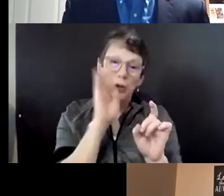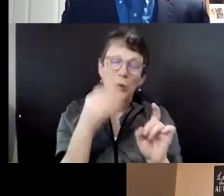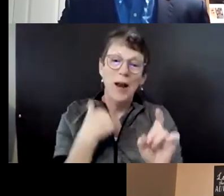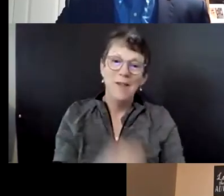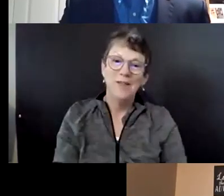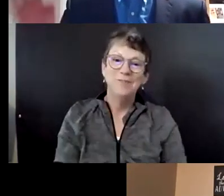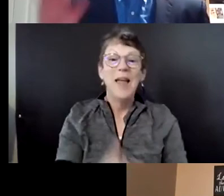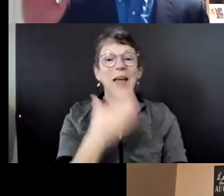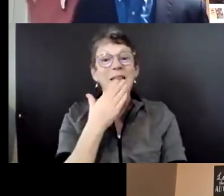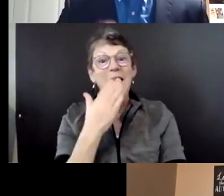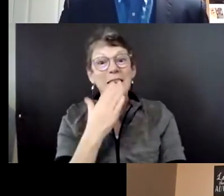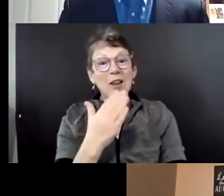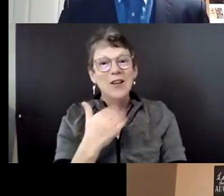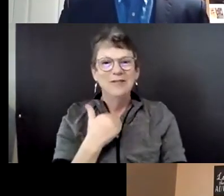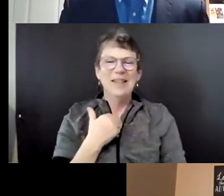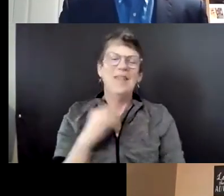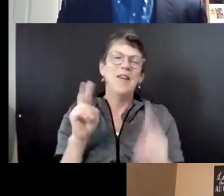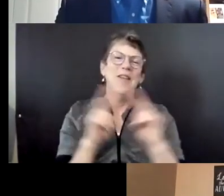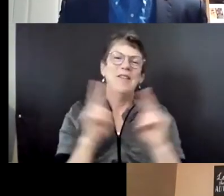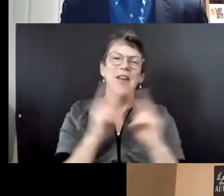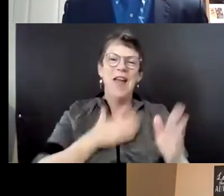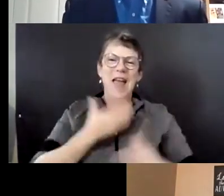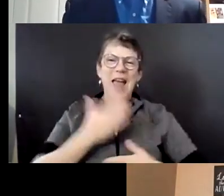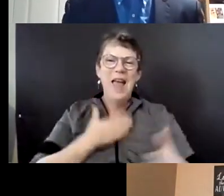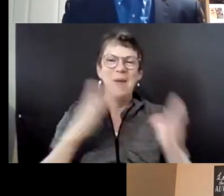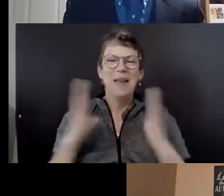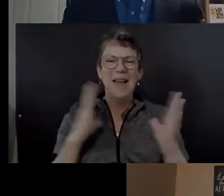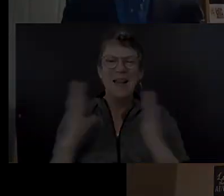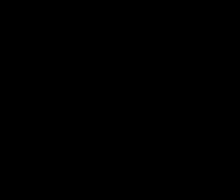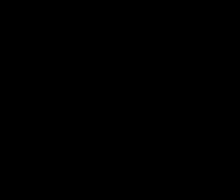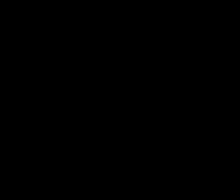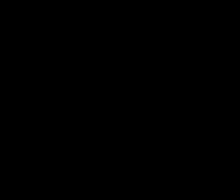you for joining us, and have a very happy holiday. Thanks All for right. having us, and thanks for Yes. thanks for the work you did.